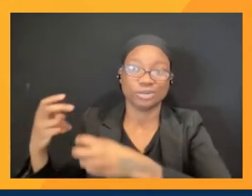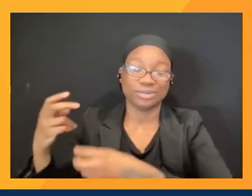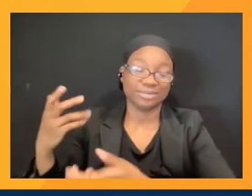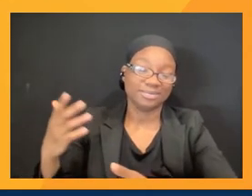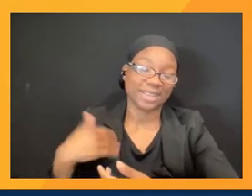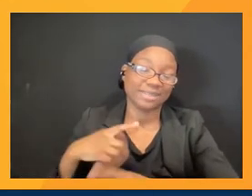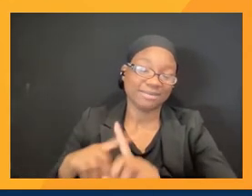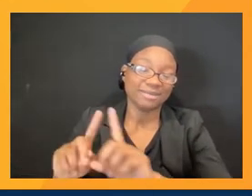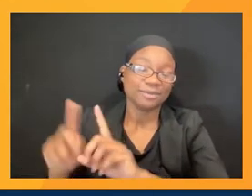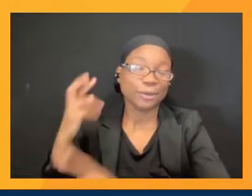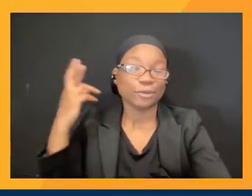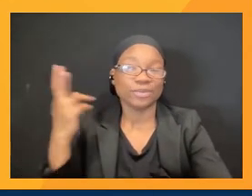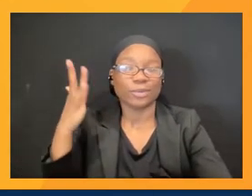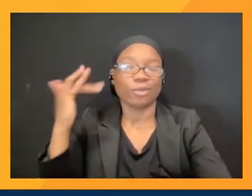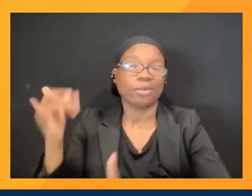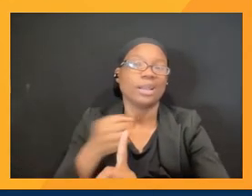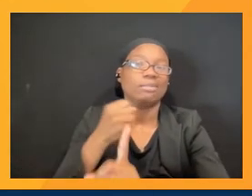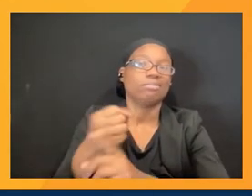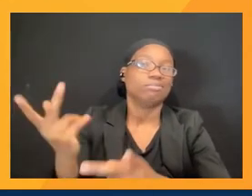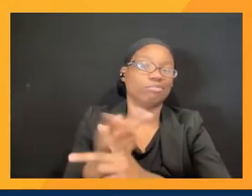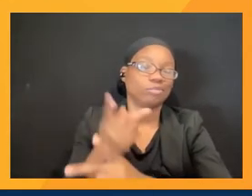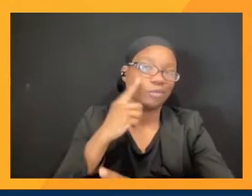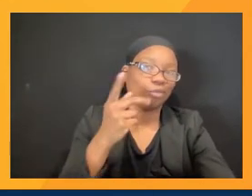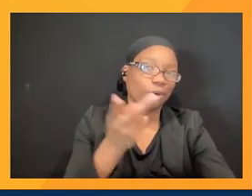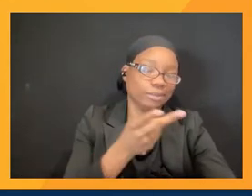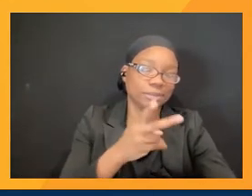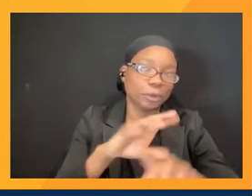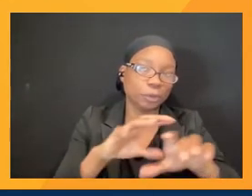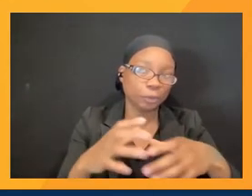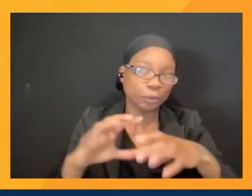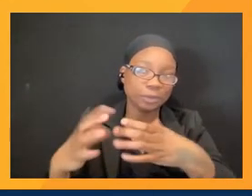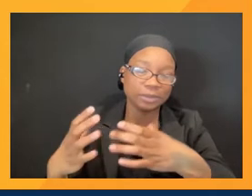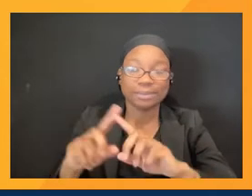sure that recoveries are equitable.